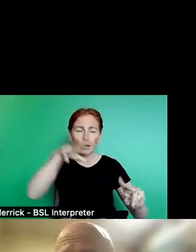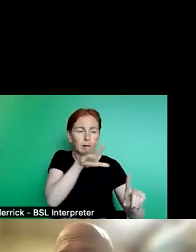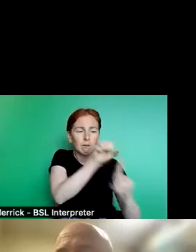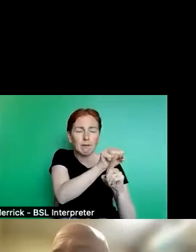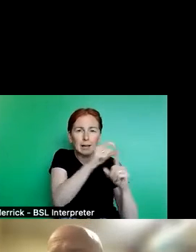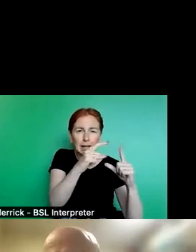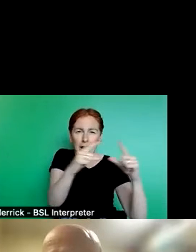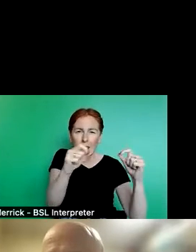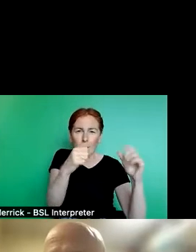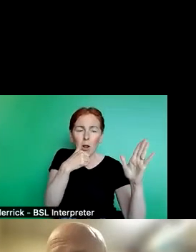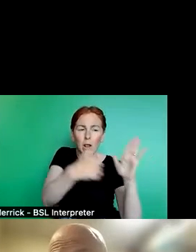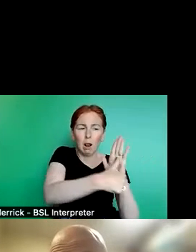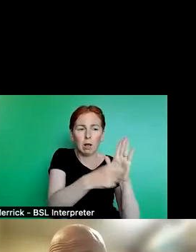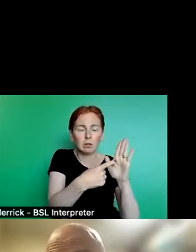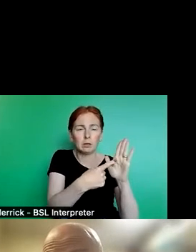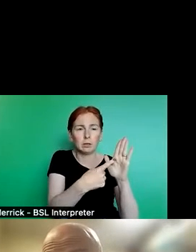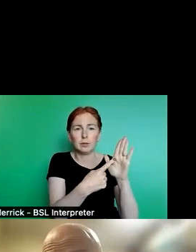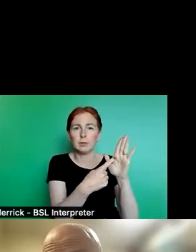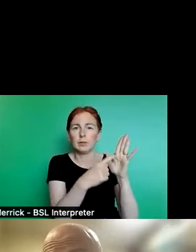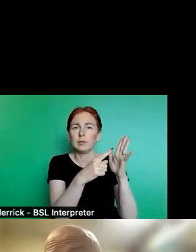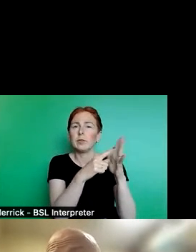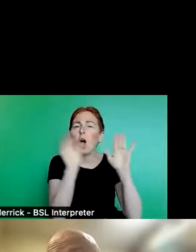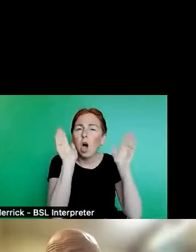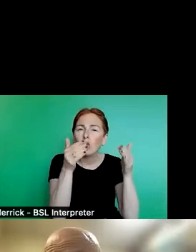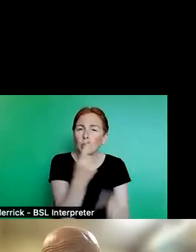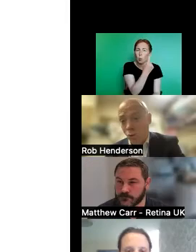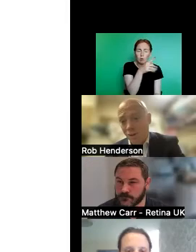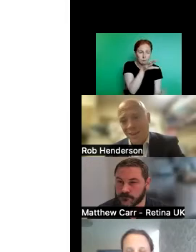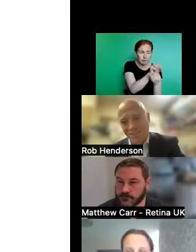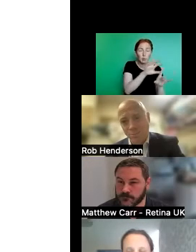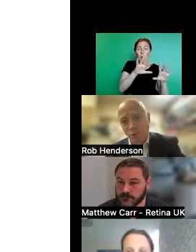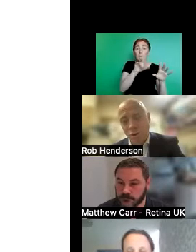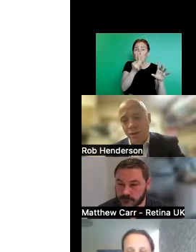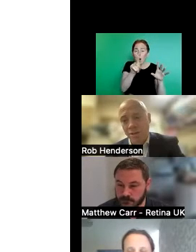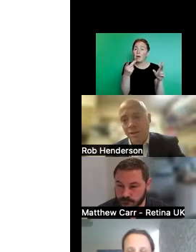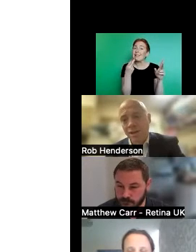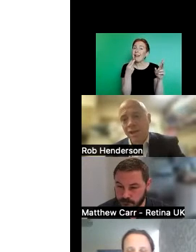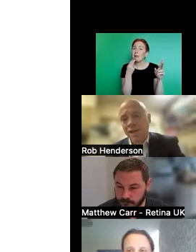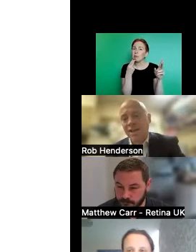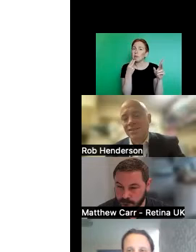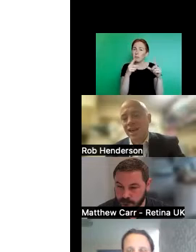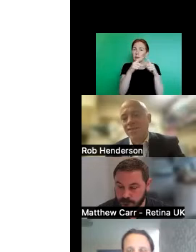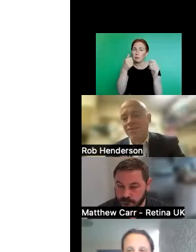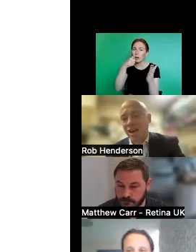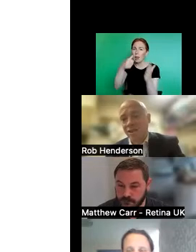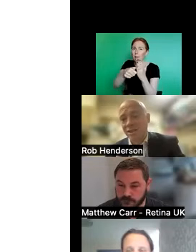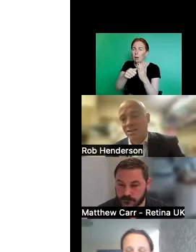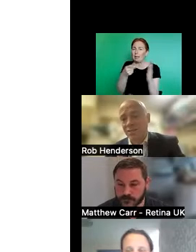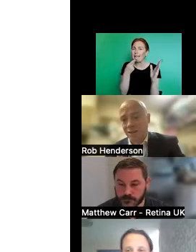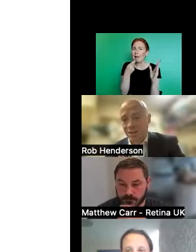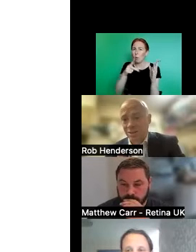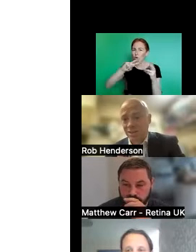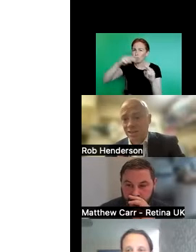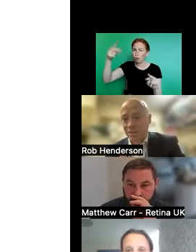genes, but the second either cannot be found or, and this is more common, is a variant